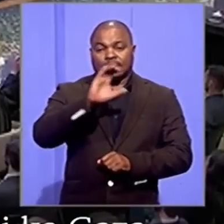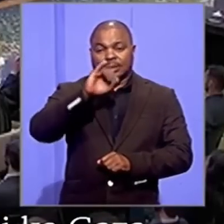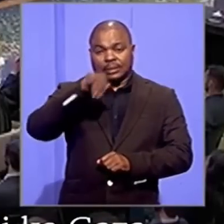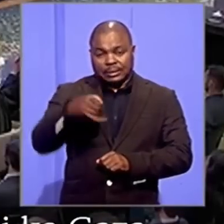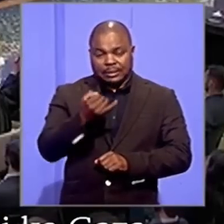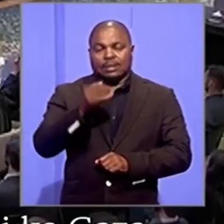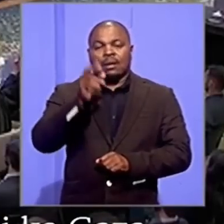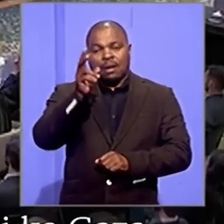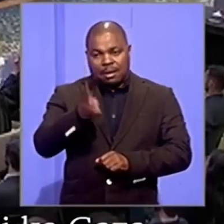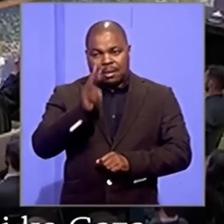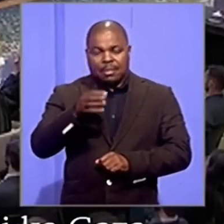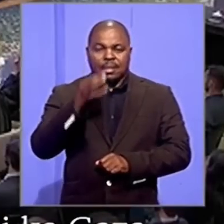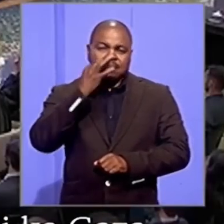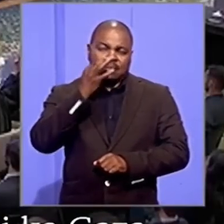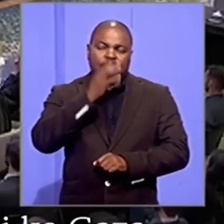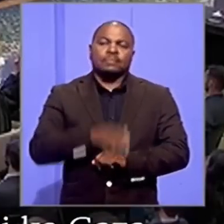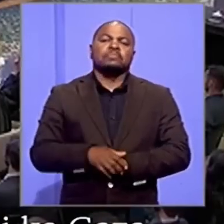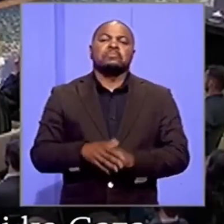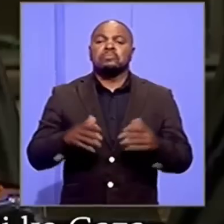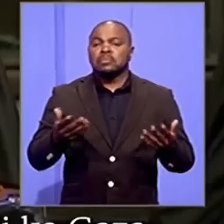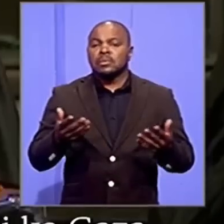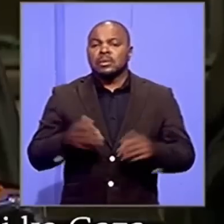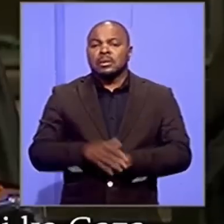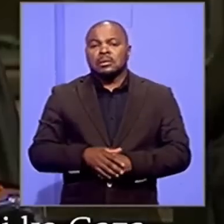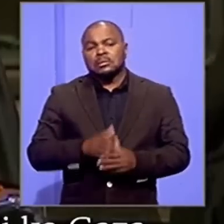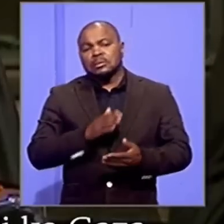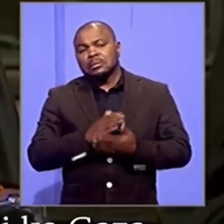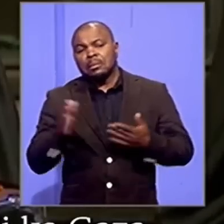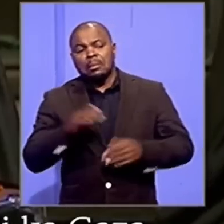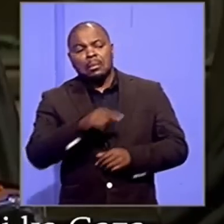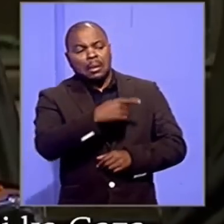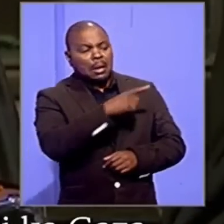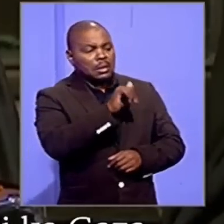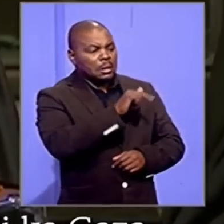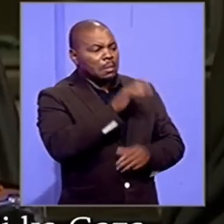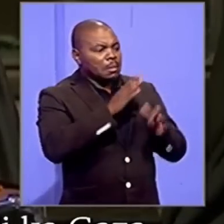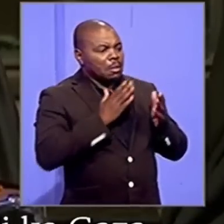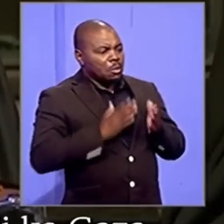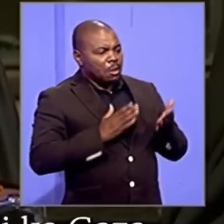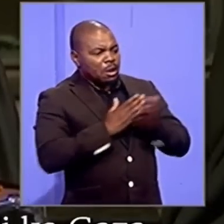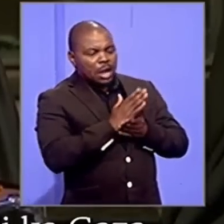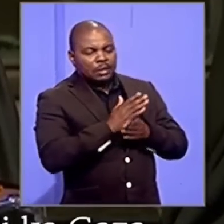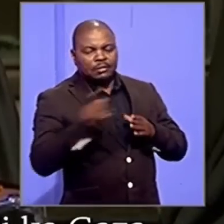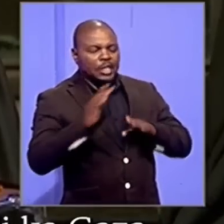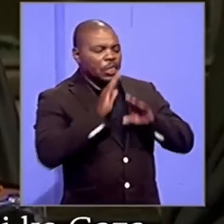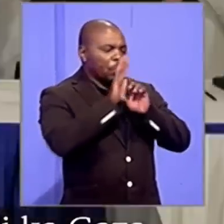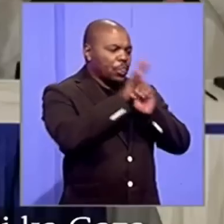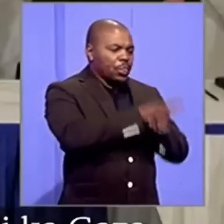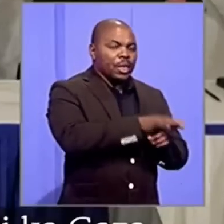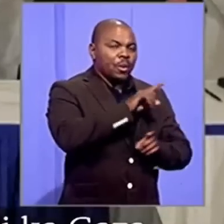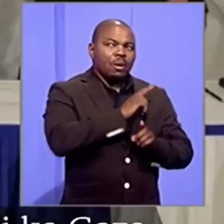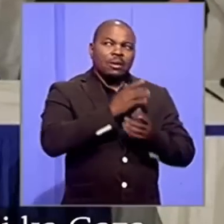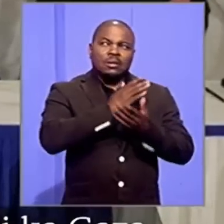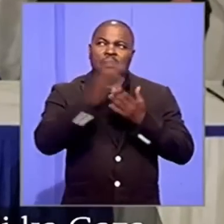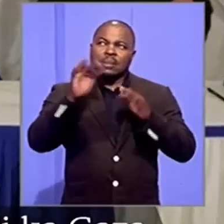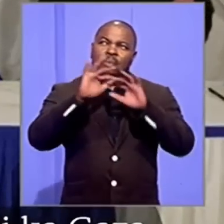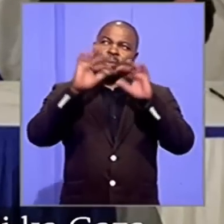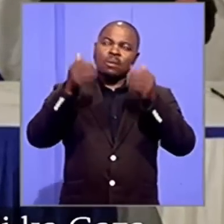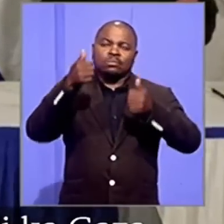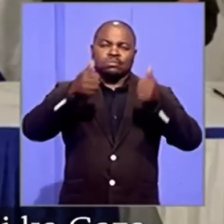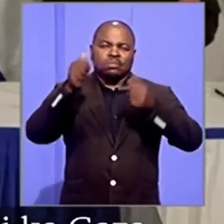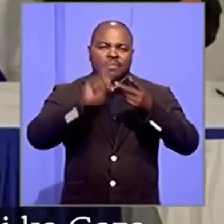tšweleditše gape taba ya dipolelo tša gore go ganetšwa ka ditokelo tša lephelo ka Gaza. Seo morago ga gore baetapele ba bangwe ba lefase go akaretša